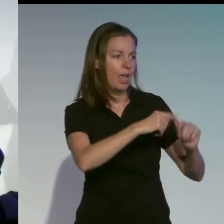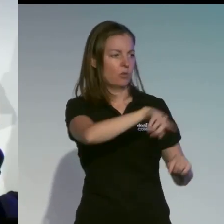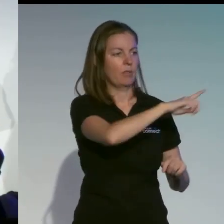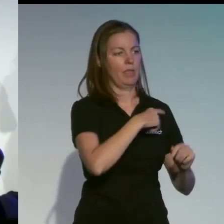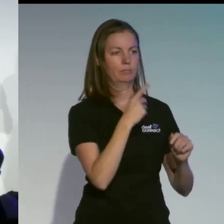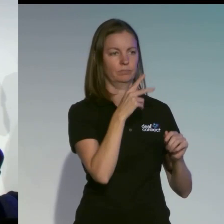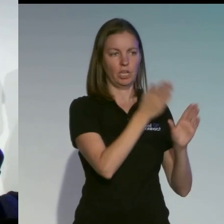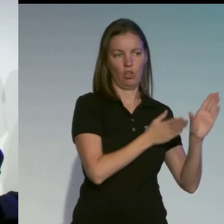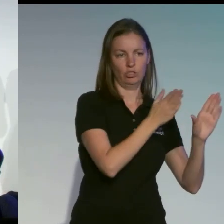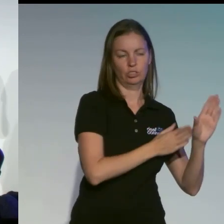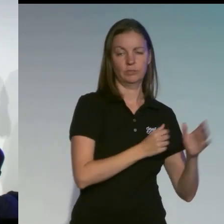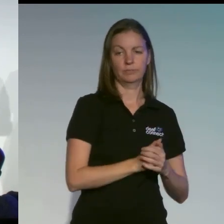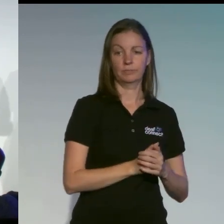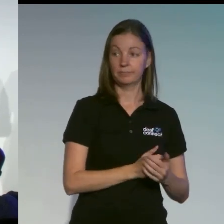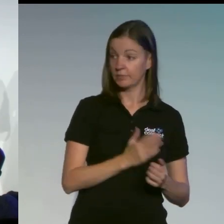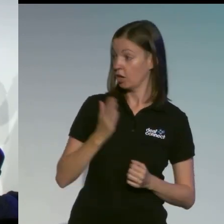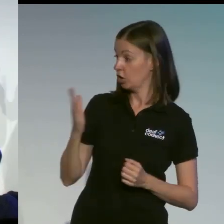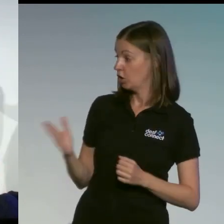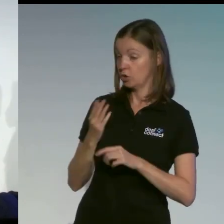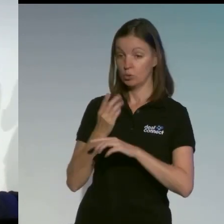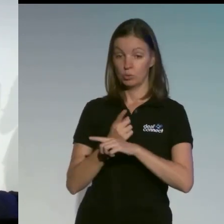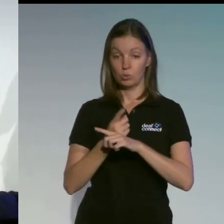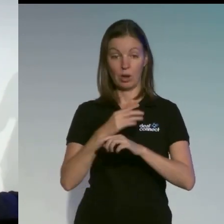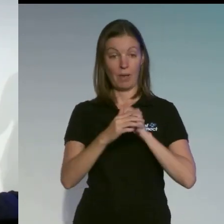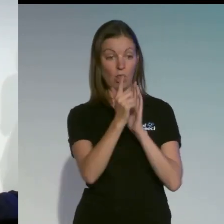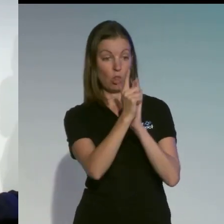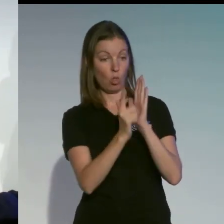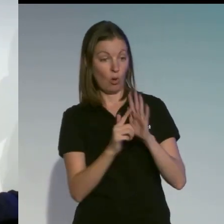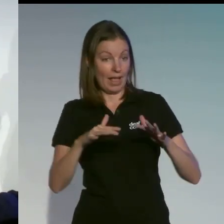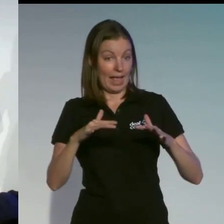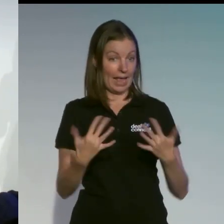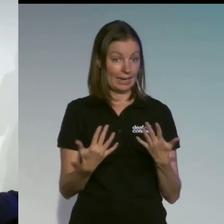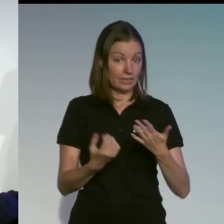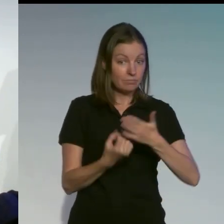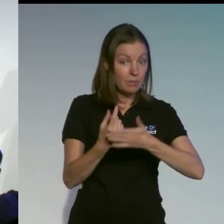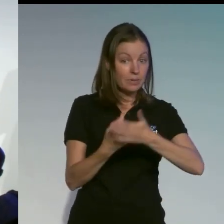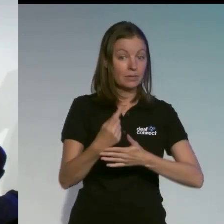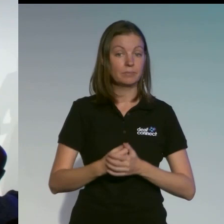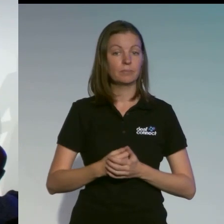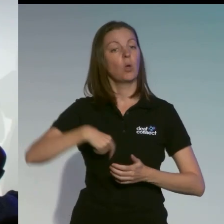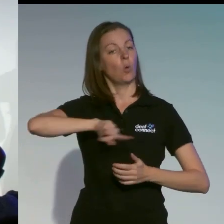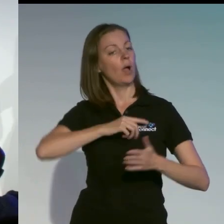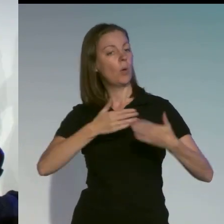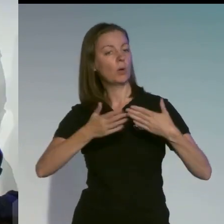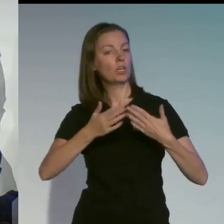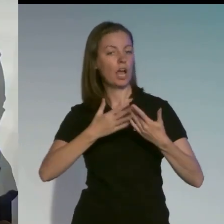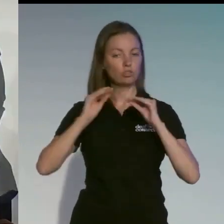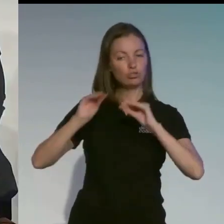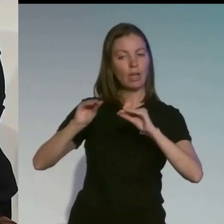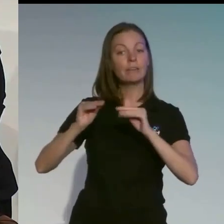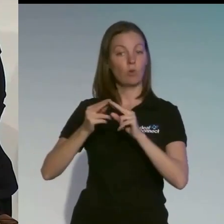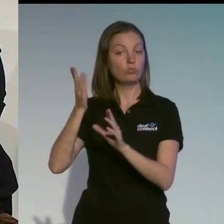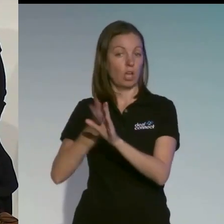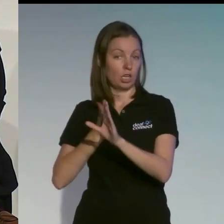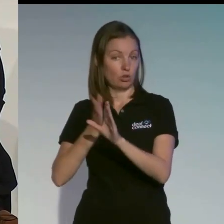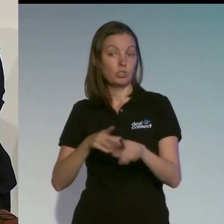law. Is there any advice or work that's still going on there? But we also organize training to the psychiatry